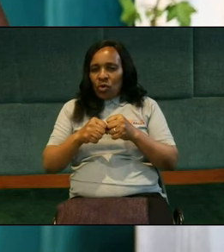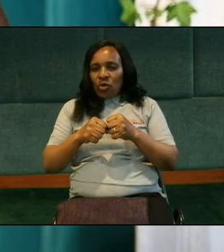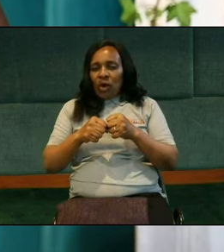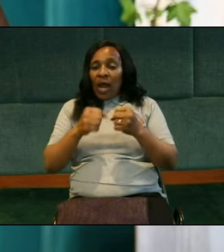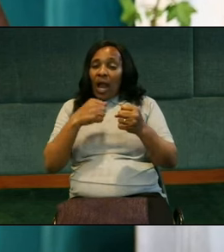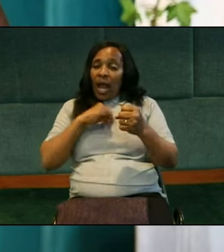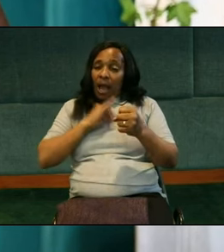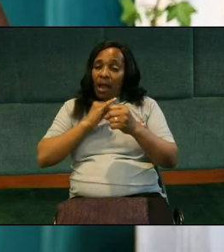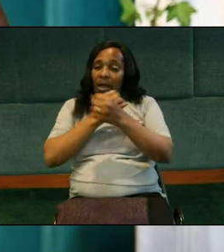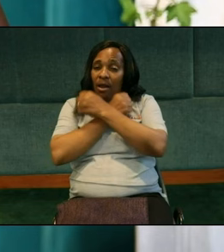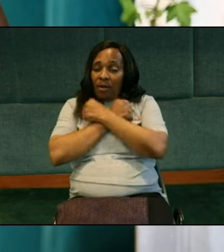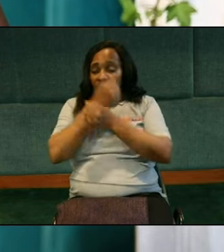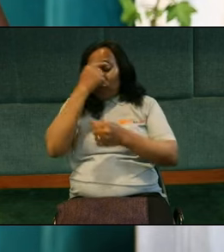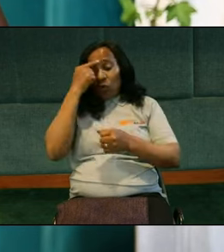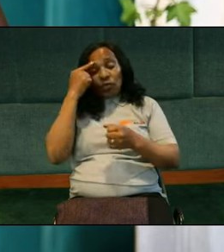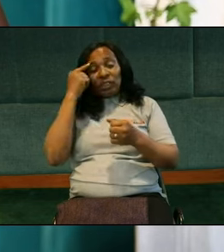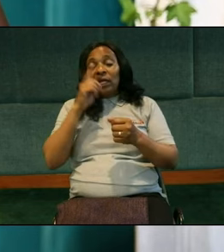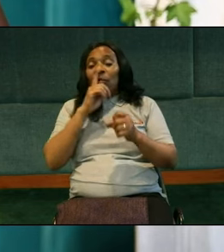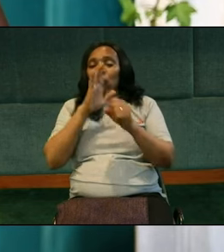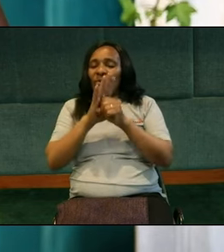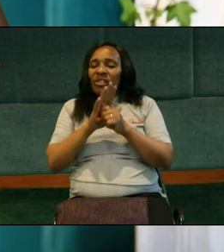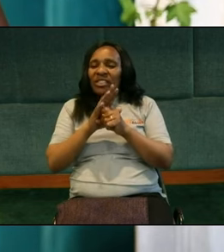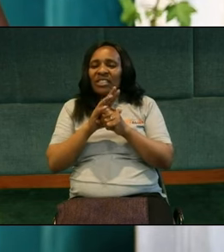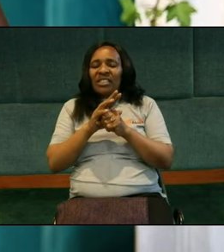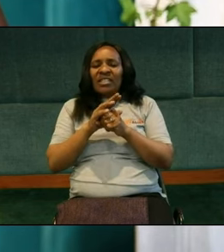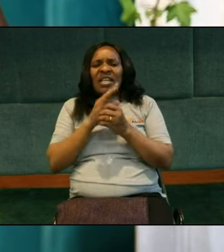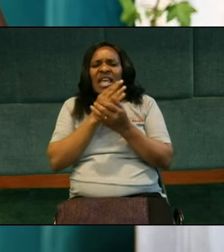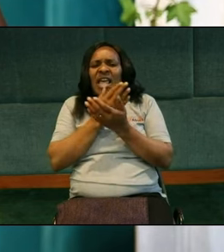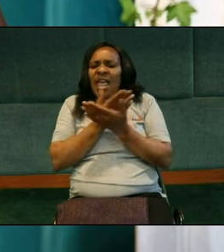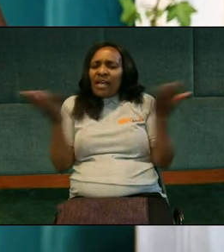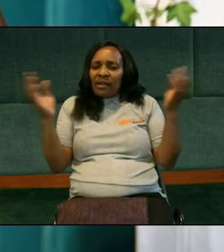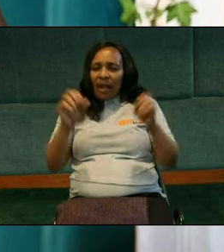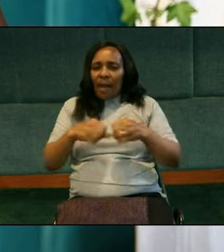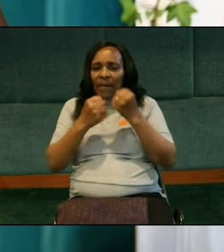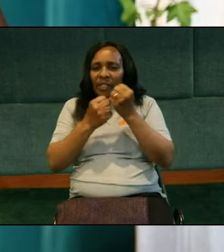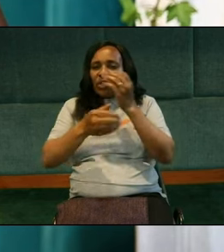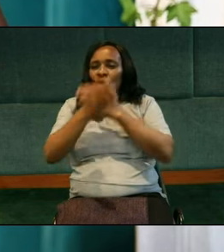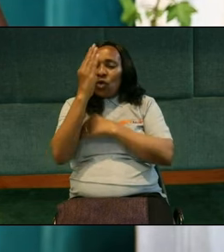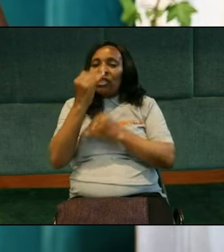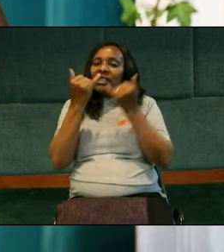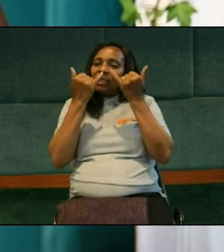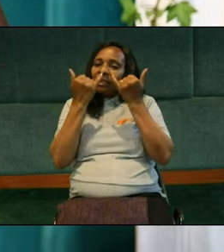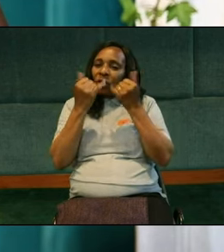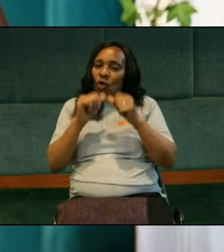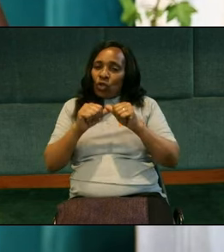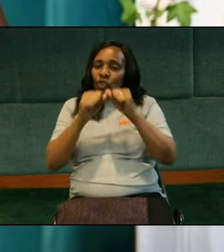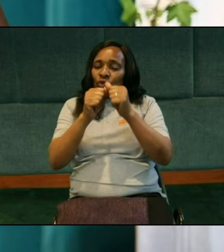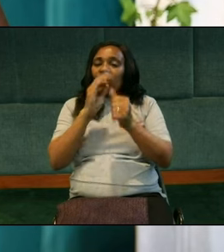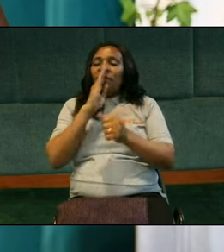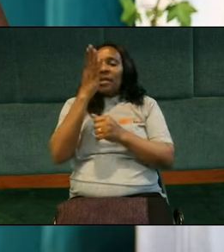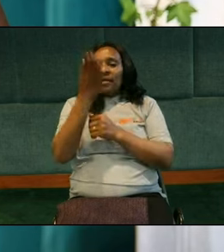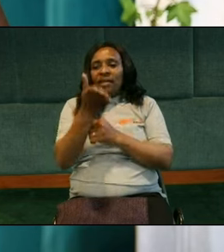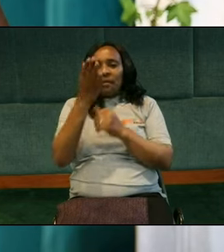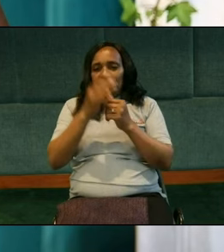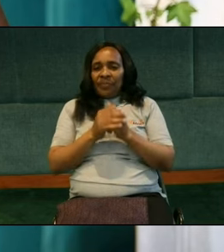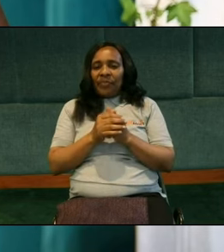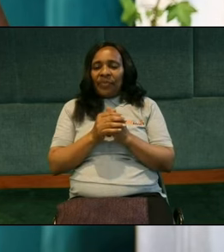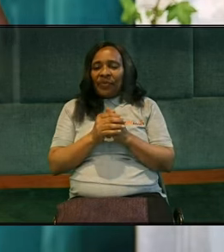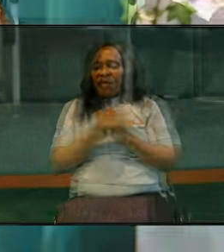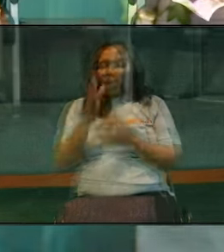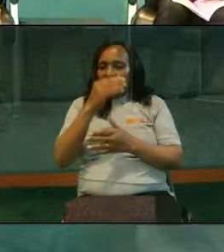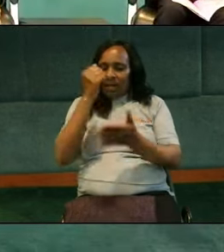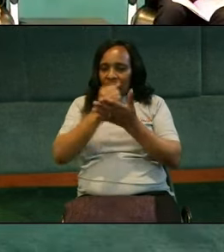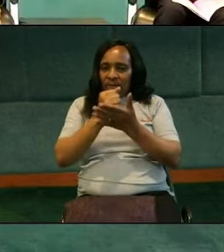a promise that no matter what happened, God is still there and he'll always be there with you. Yeah.